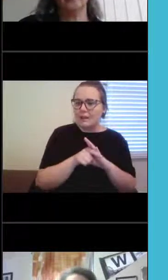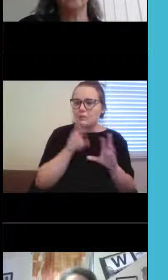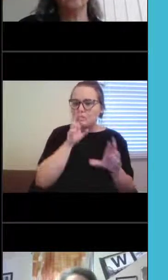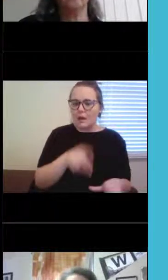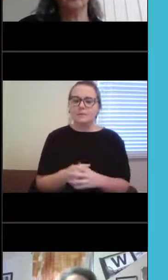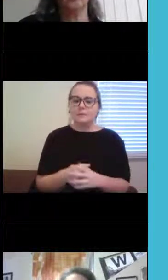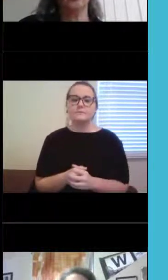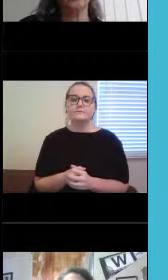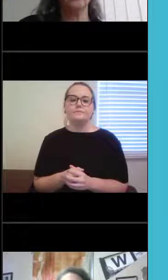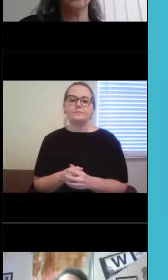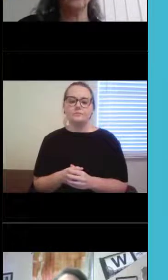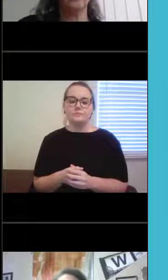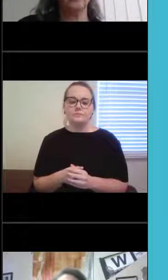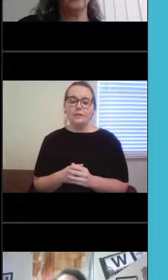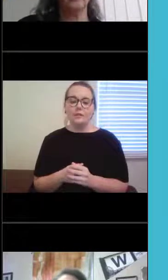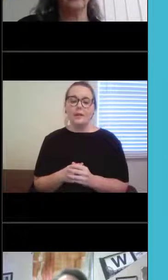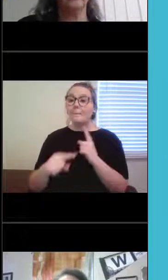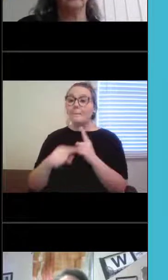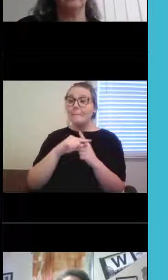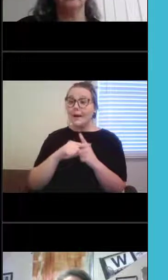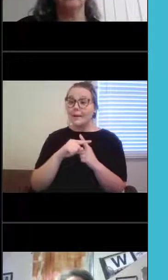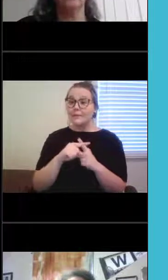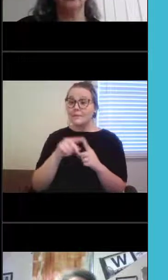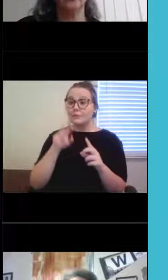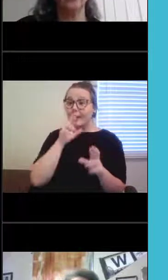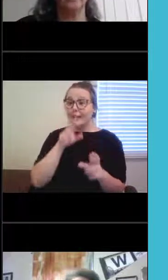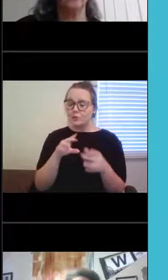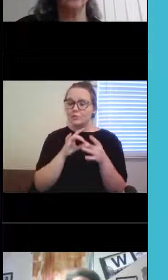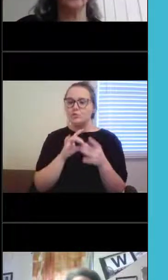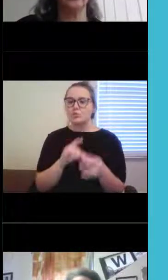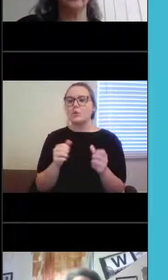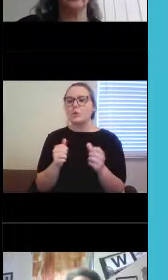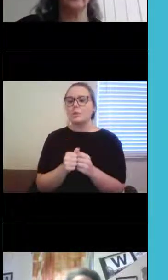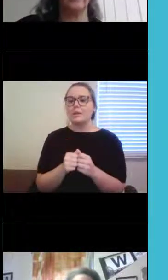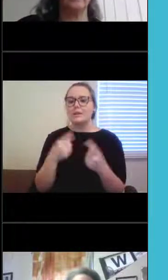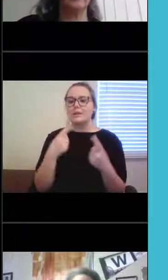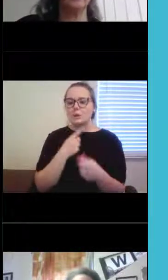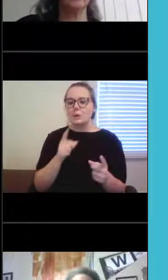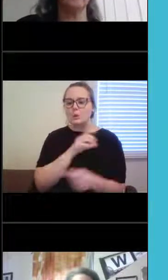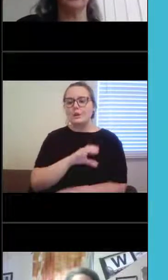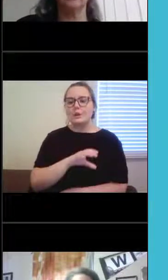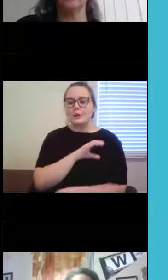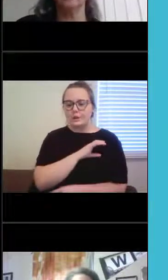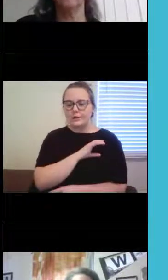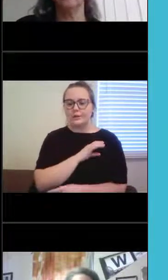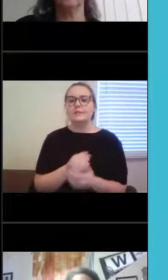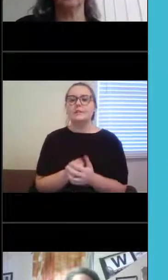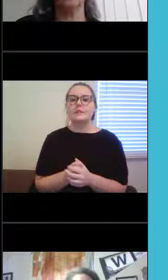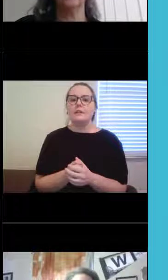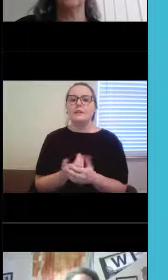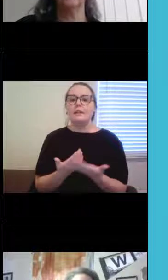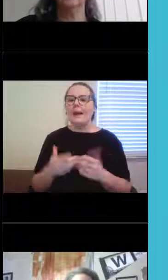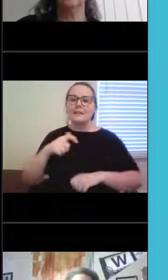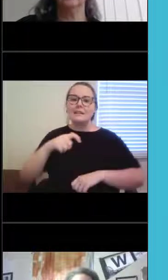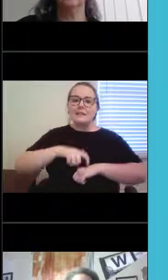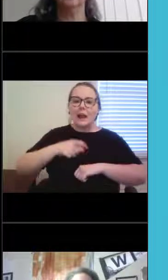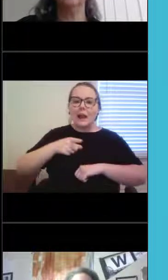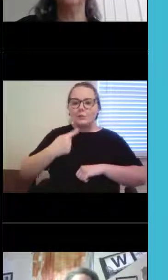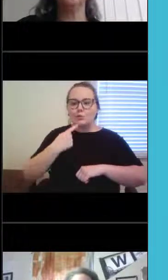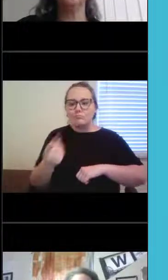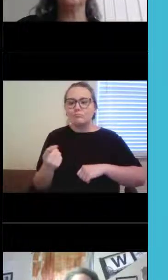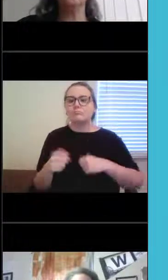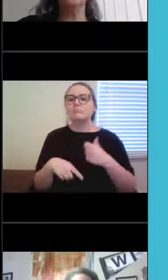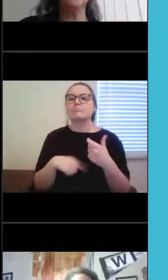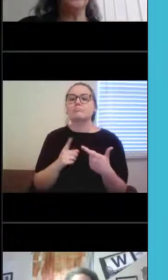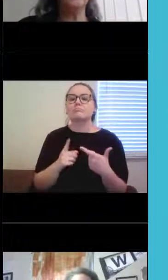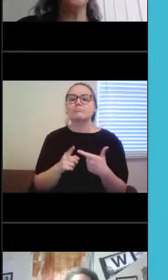reactions were also associated with disclosure characteristics, aspects of the timing of disclosure,